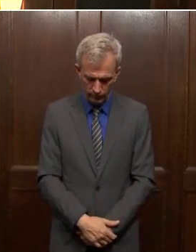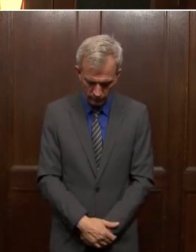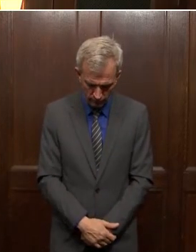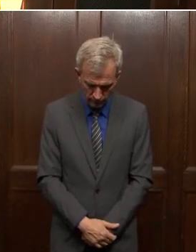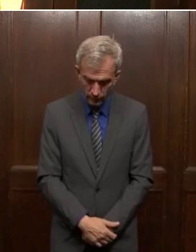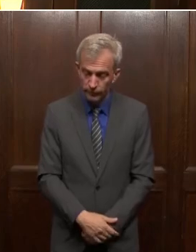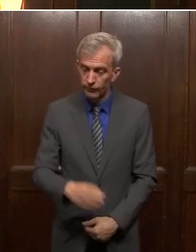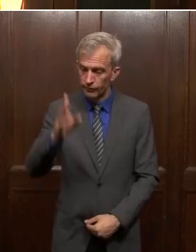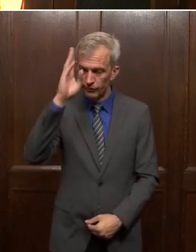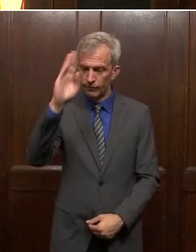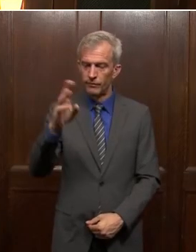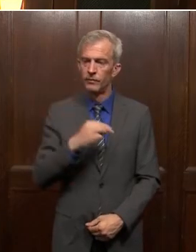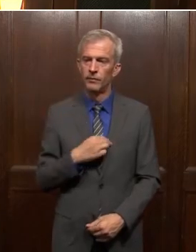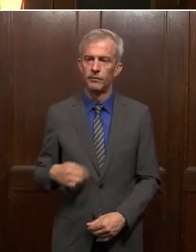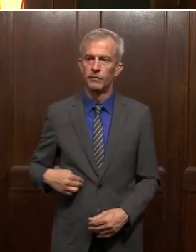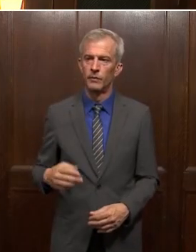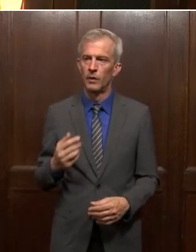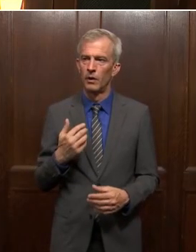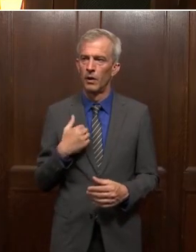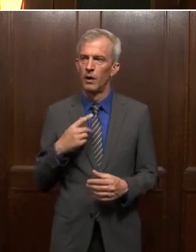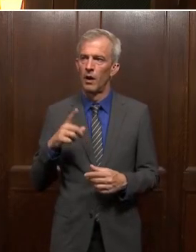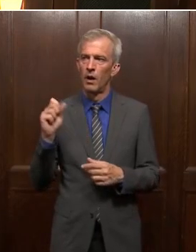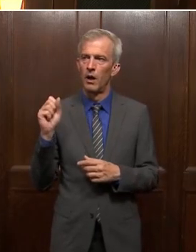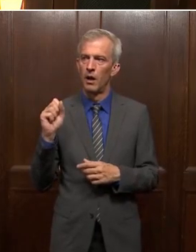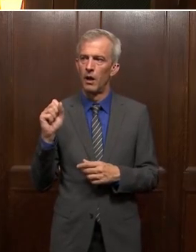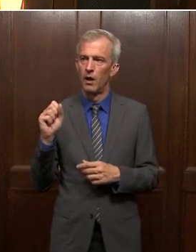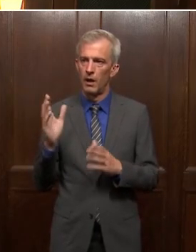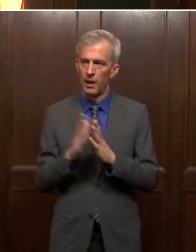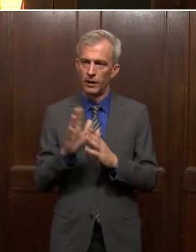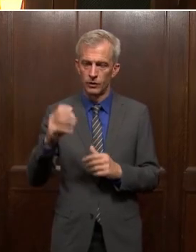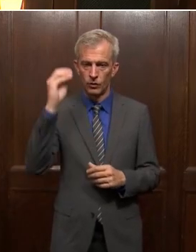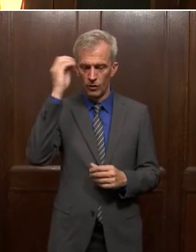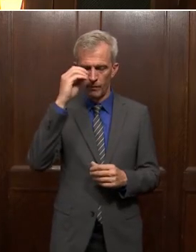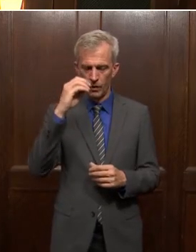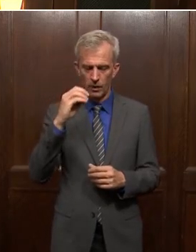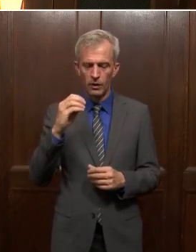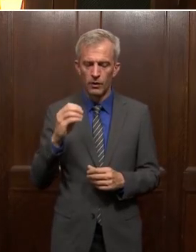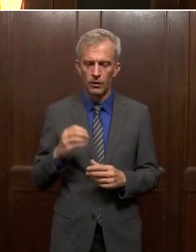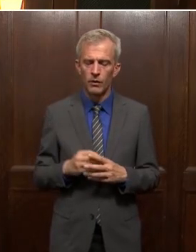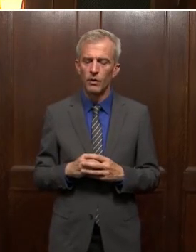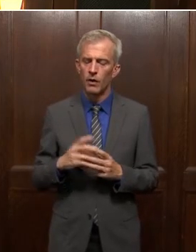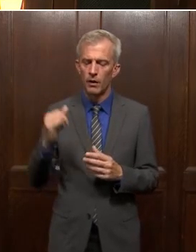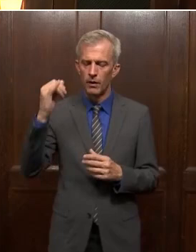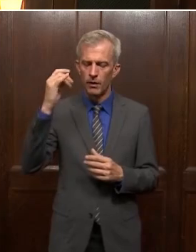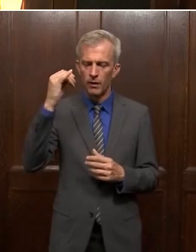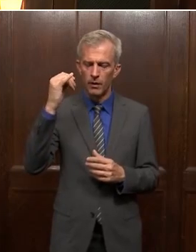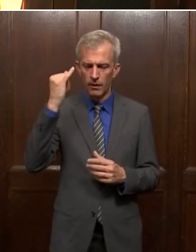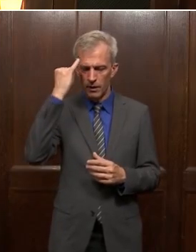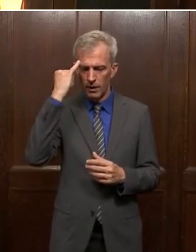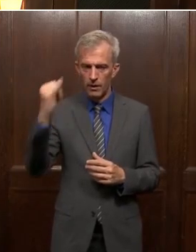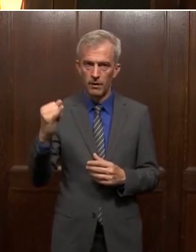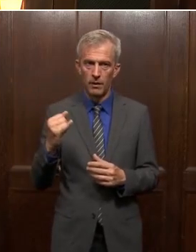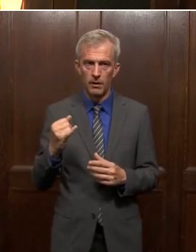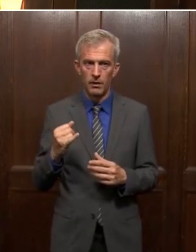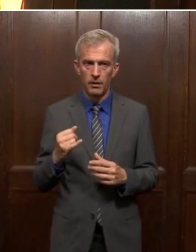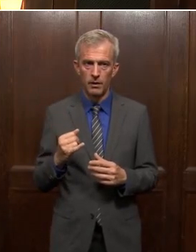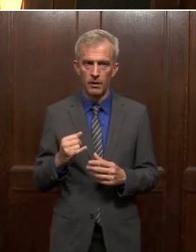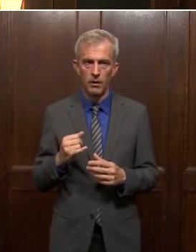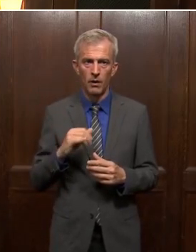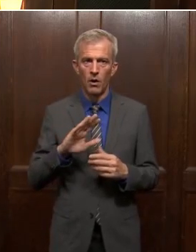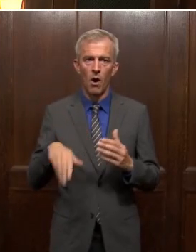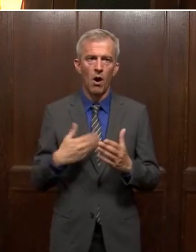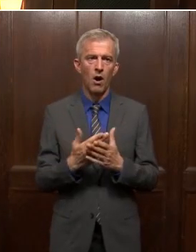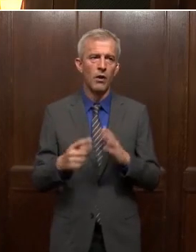Hi, Mayor. So I wanted to ask your opinion on this idea that all this doom and